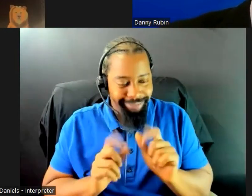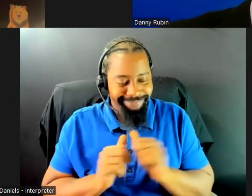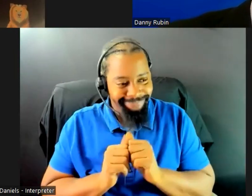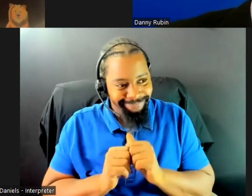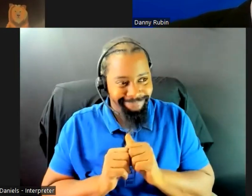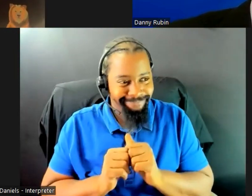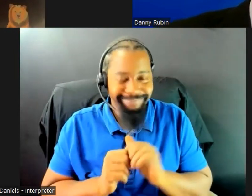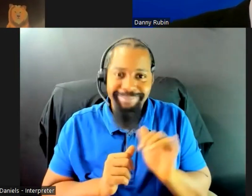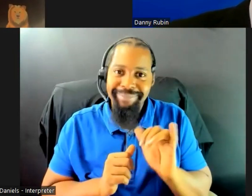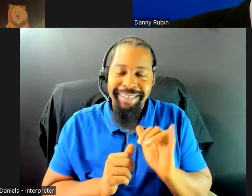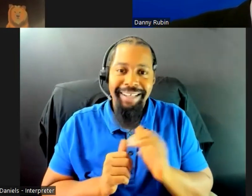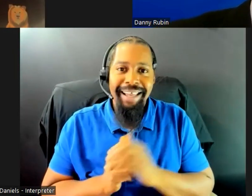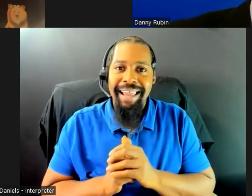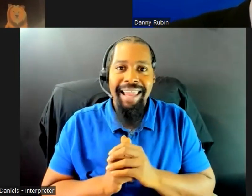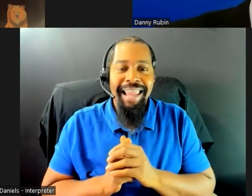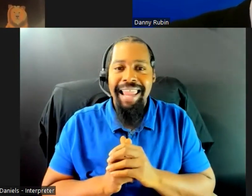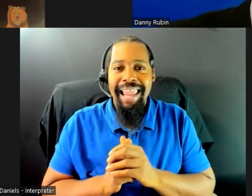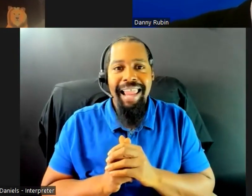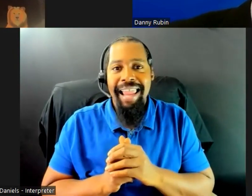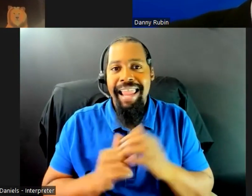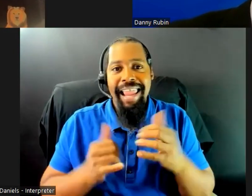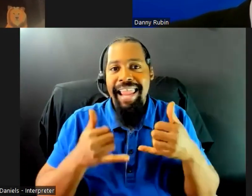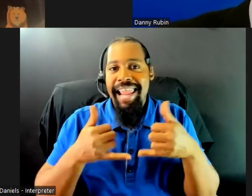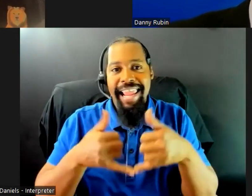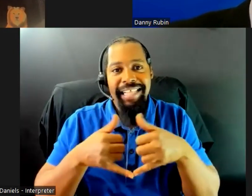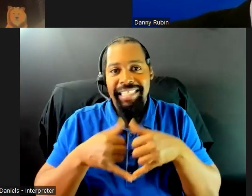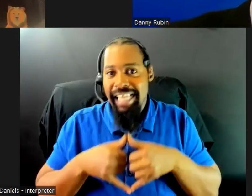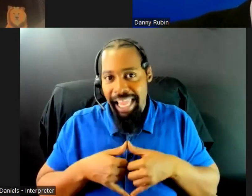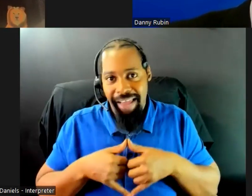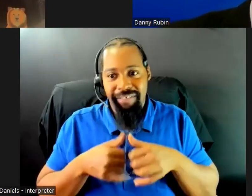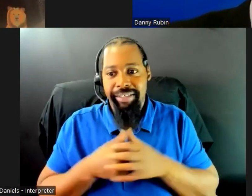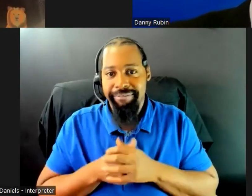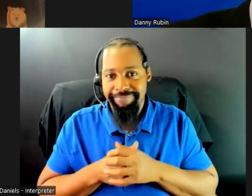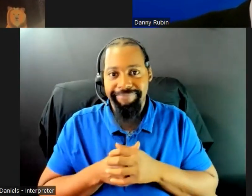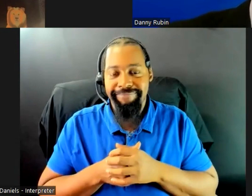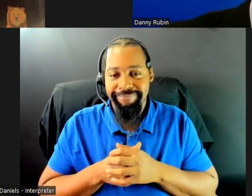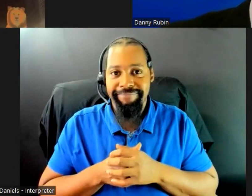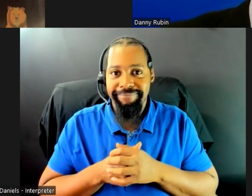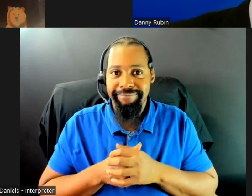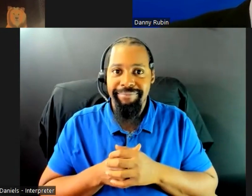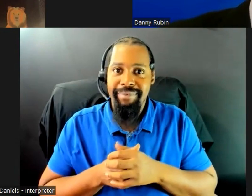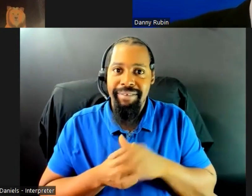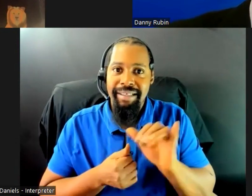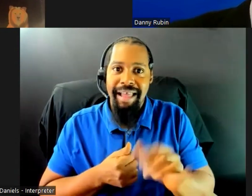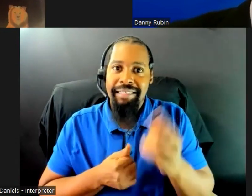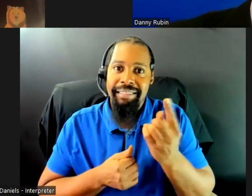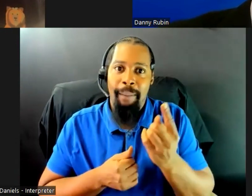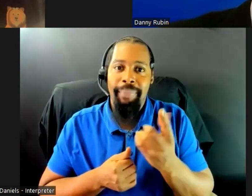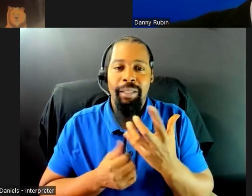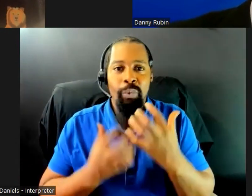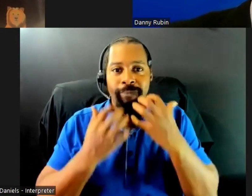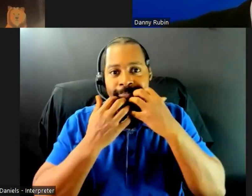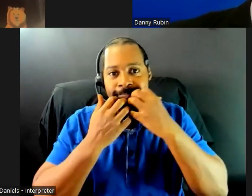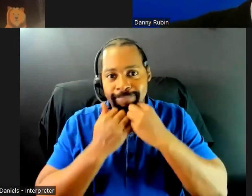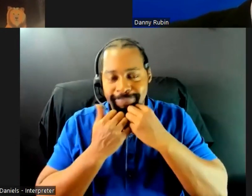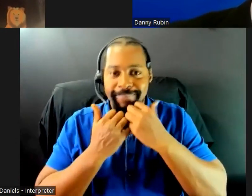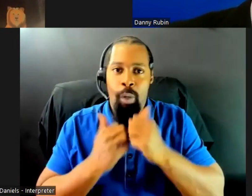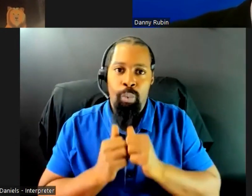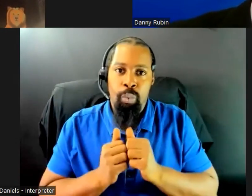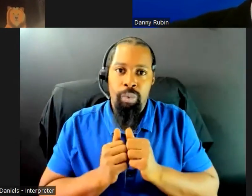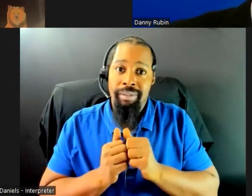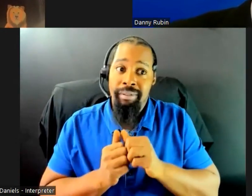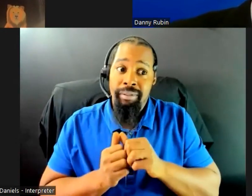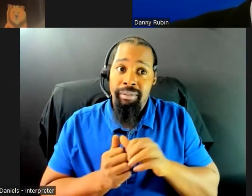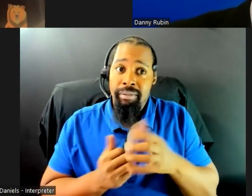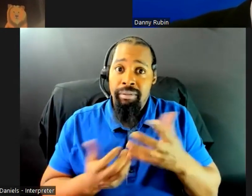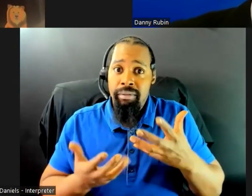day is something that needs to be appreciated, because this is an emotional purchase.